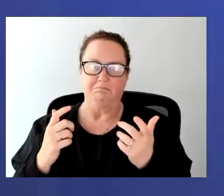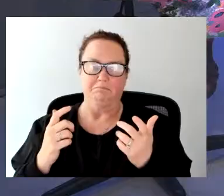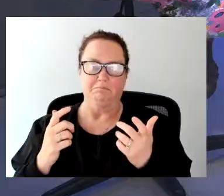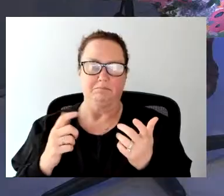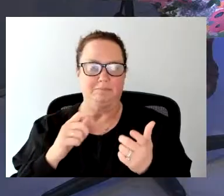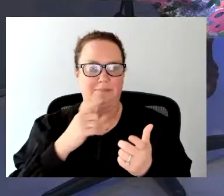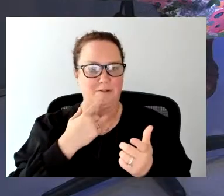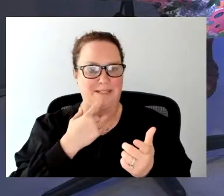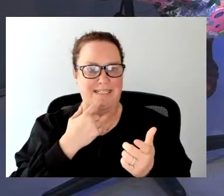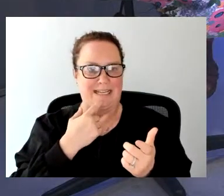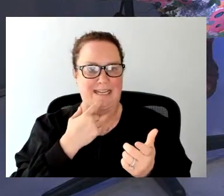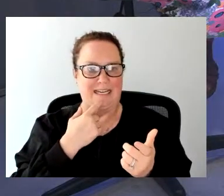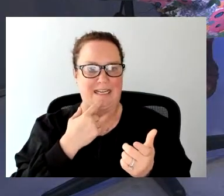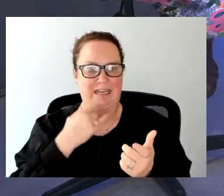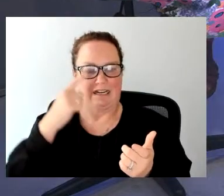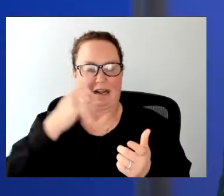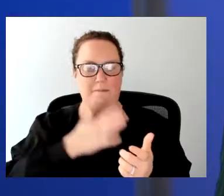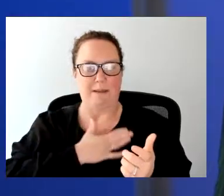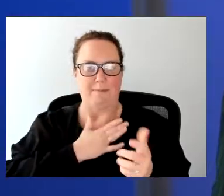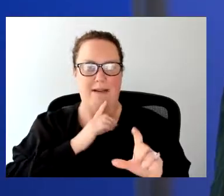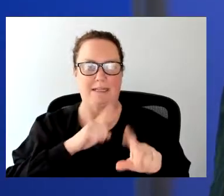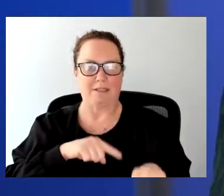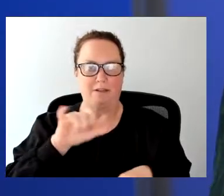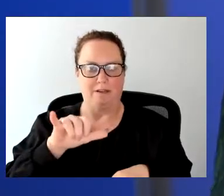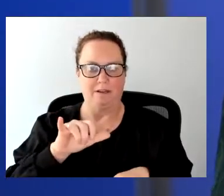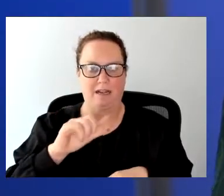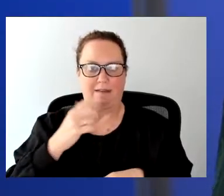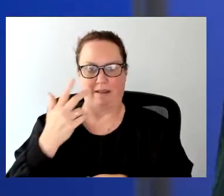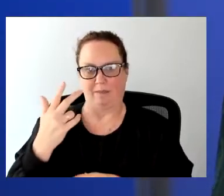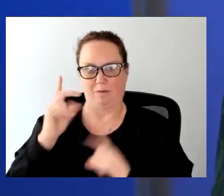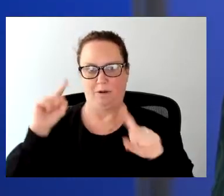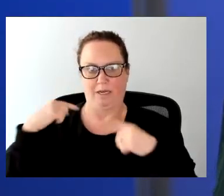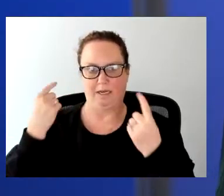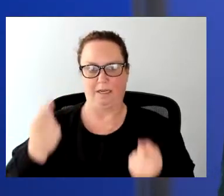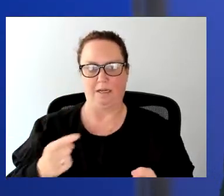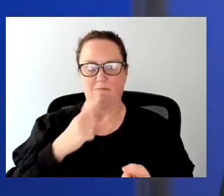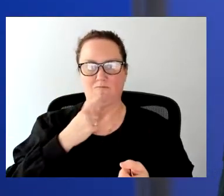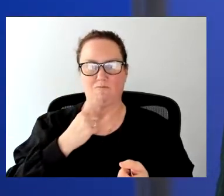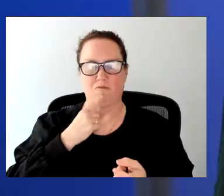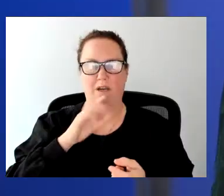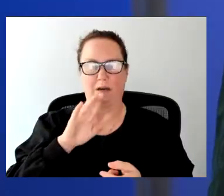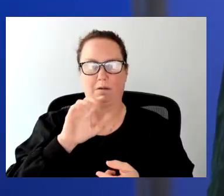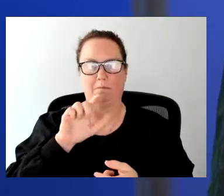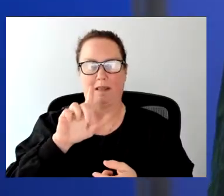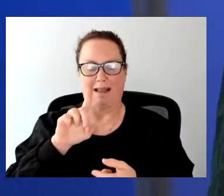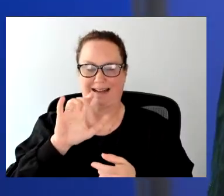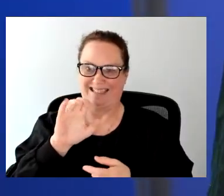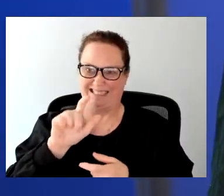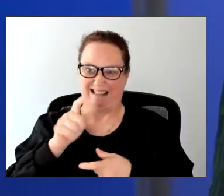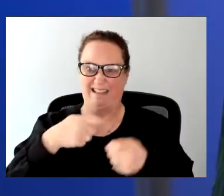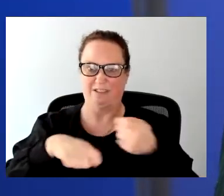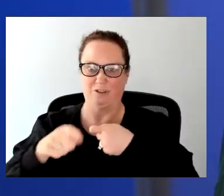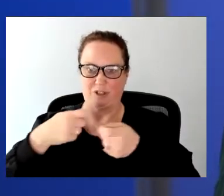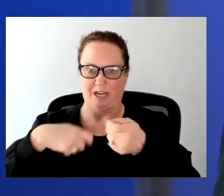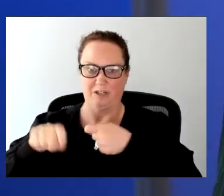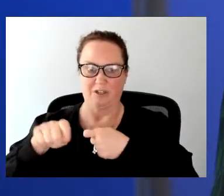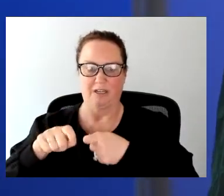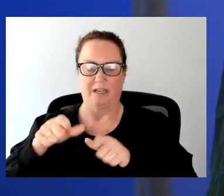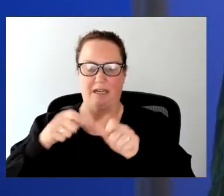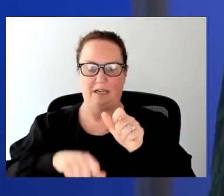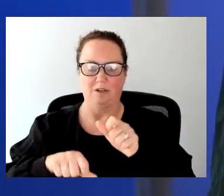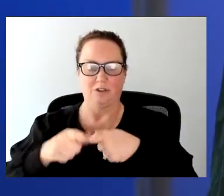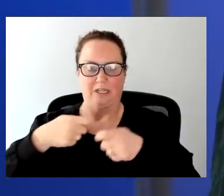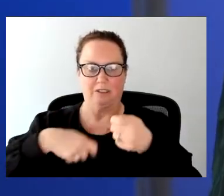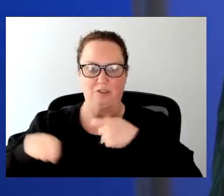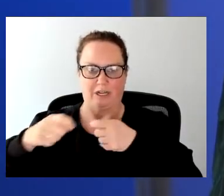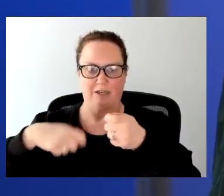Yes, I'll be happy to take this one. So far, I've had 3 red blood cell exchanges, and every time I have a red blood cell exchange, I'm like, can I